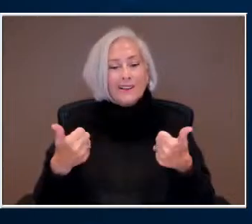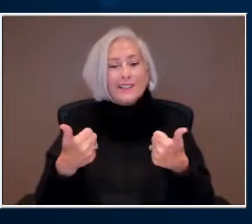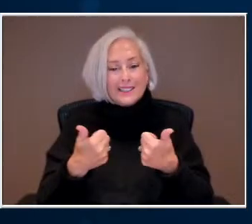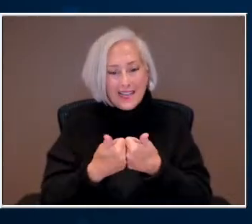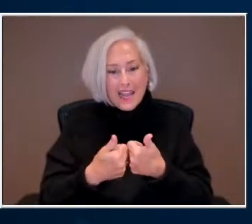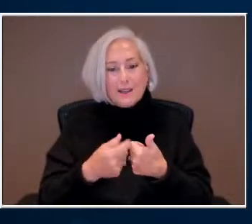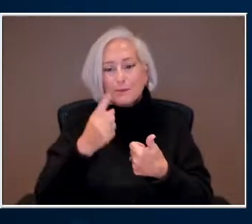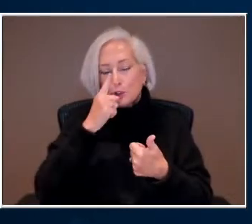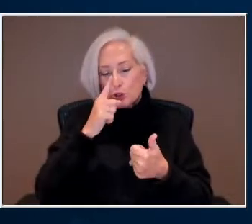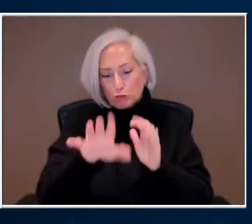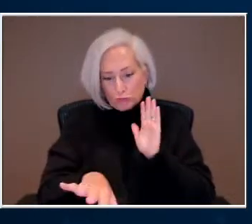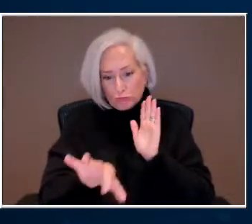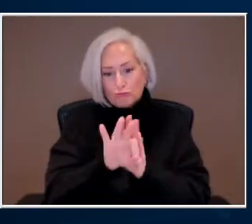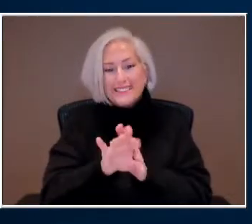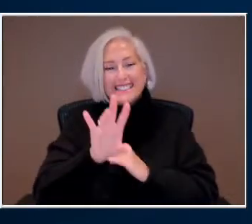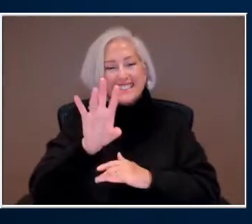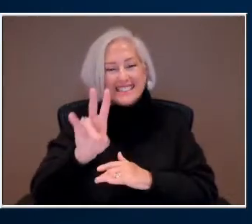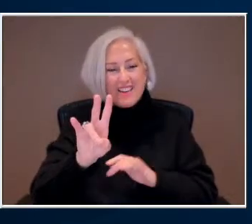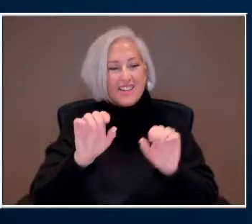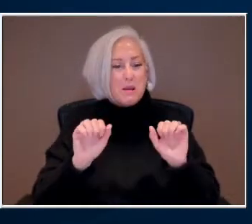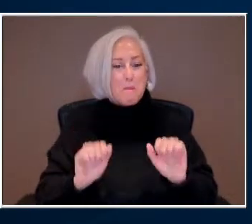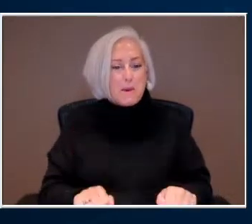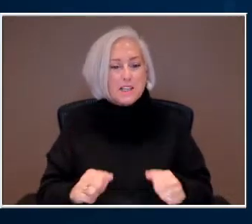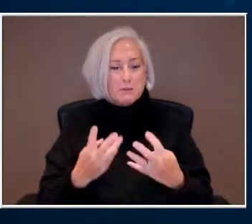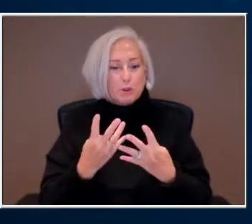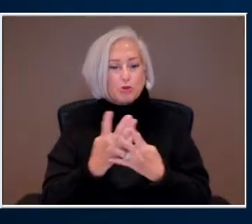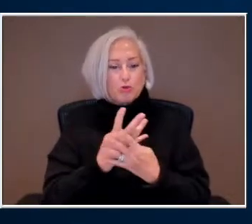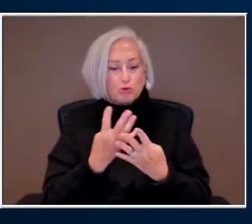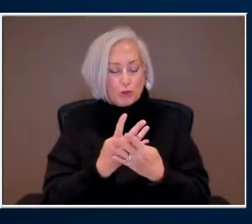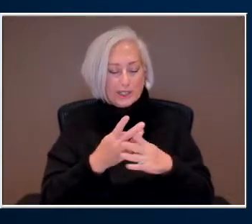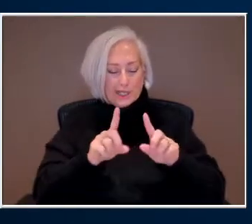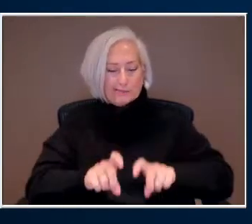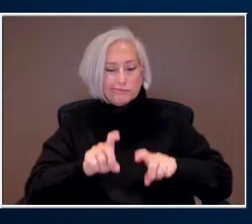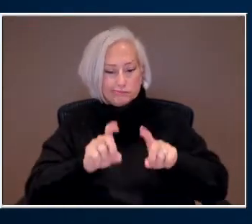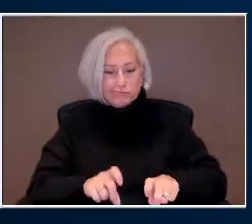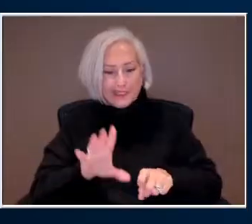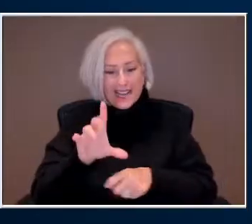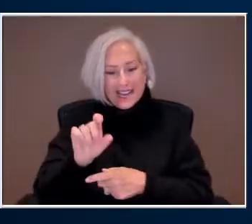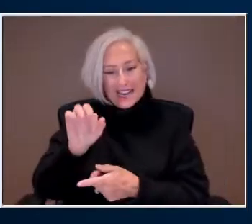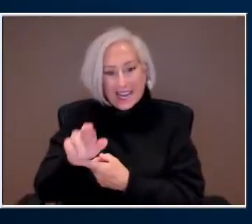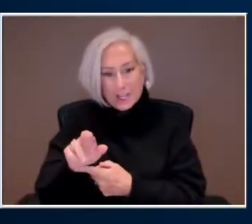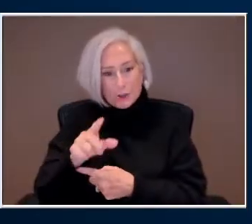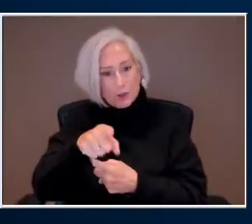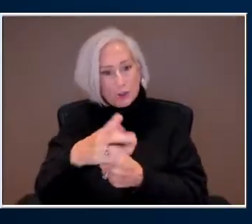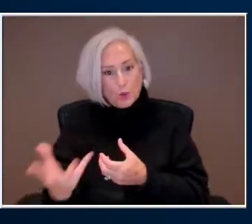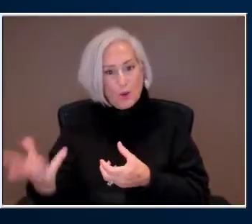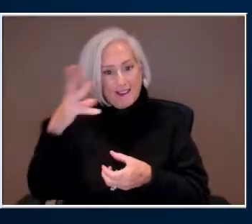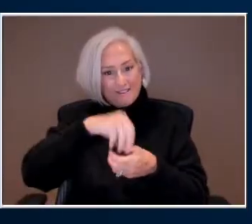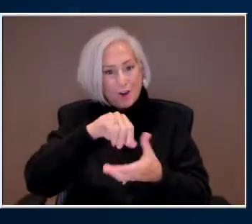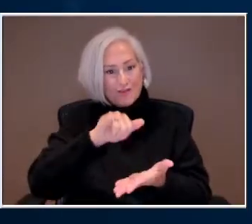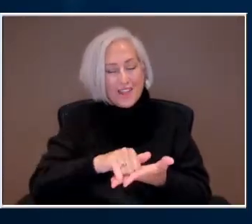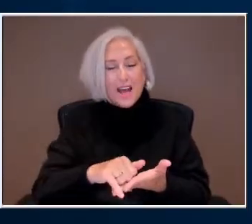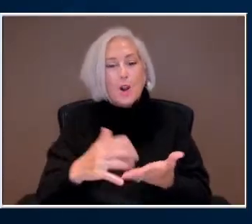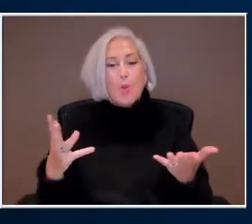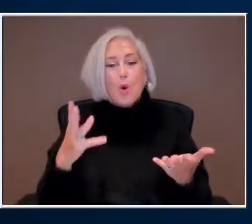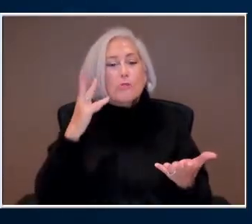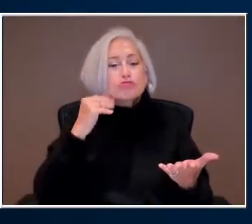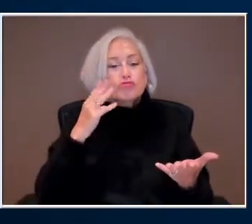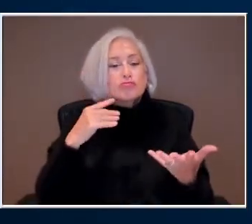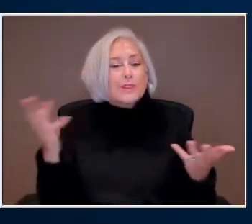You participated in some of the Crucial Catch activities. What was this experience like for you? It was pretty amazing. You know,